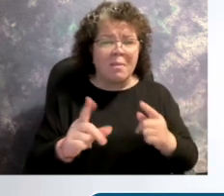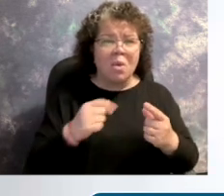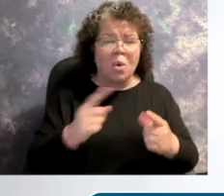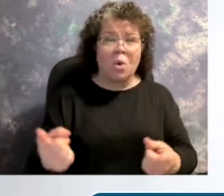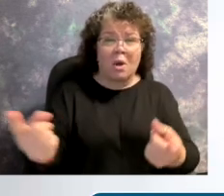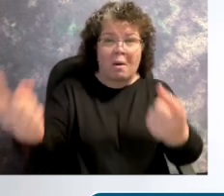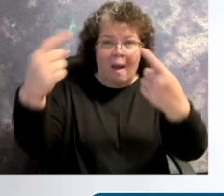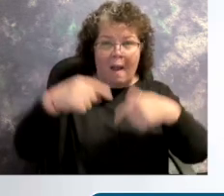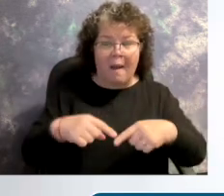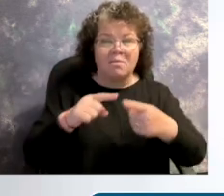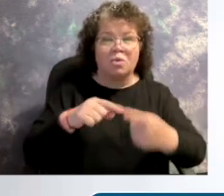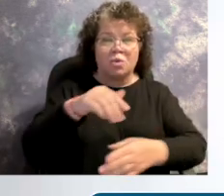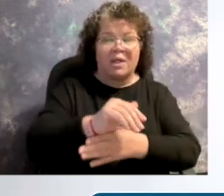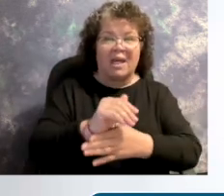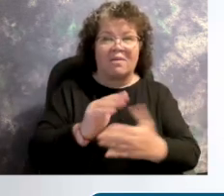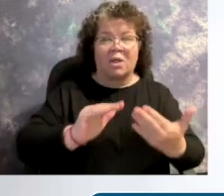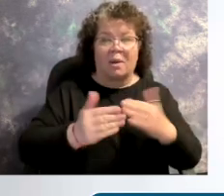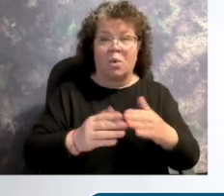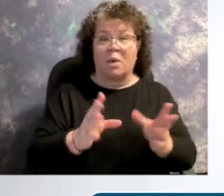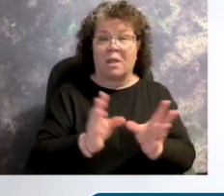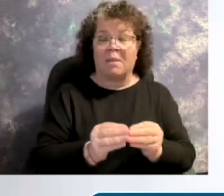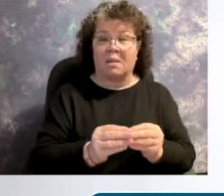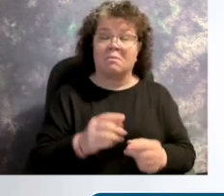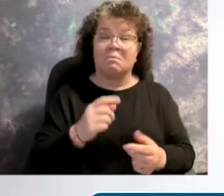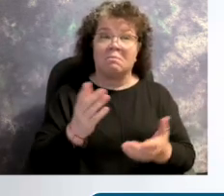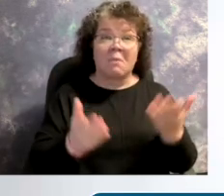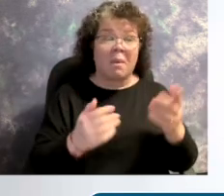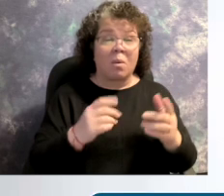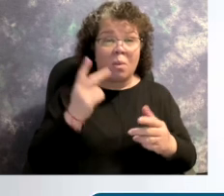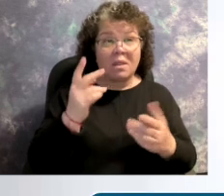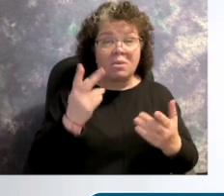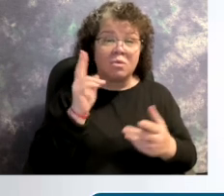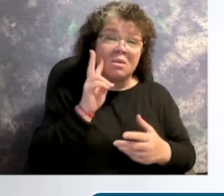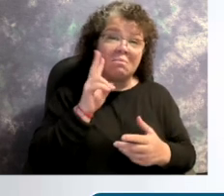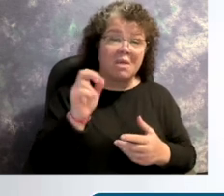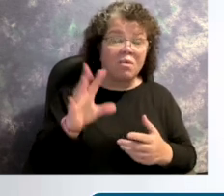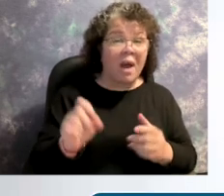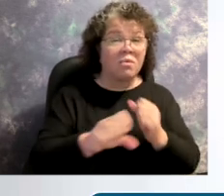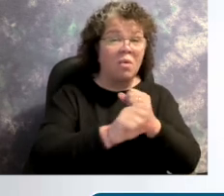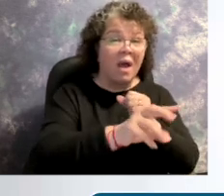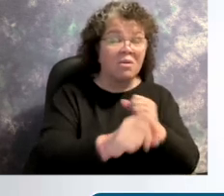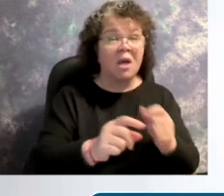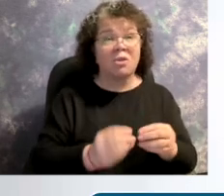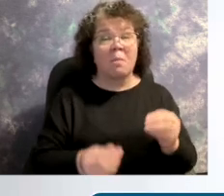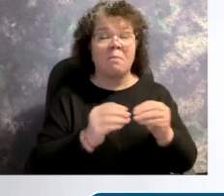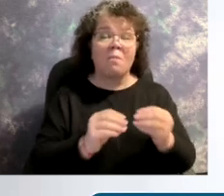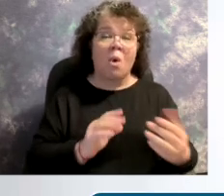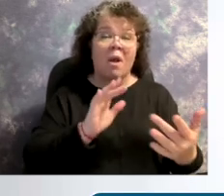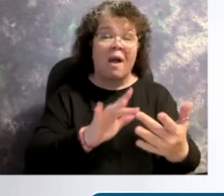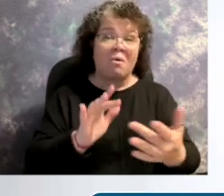evening community meetings, to see if we might need to advertise or conduct our outreach and